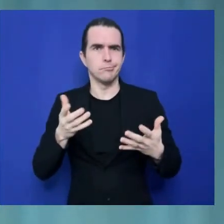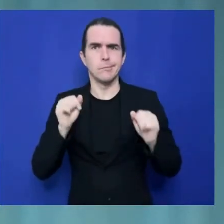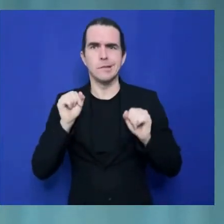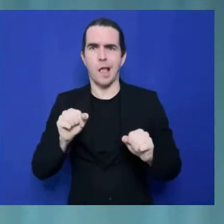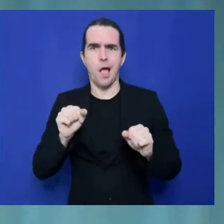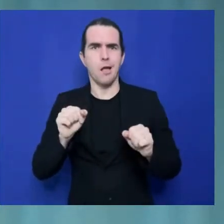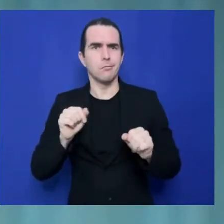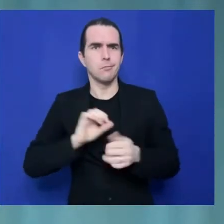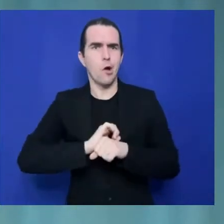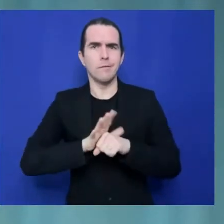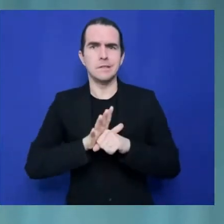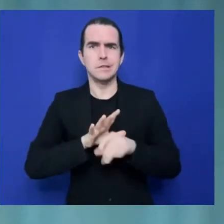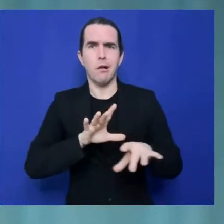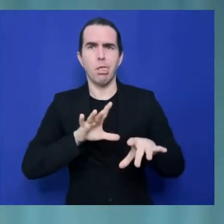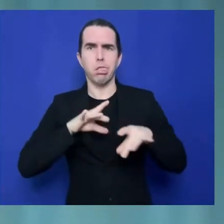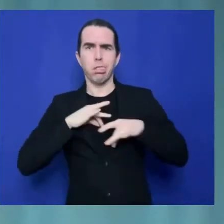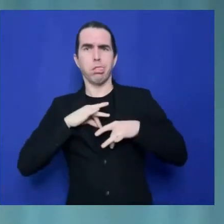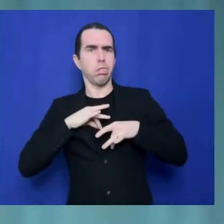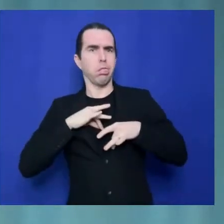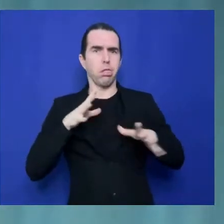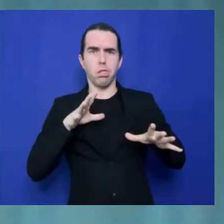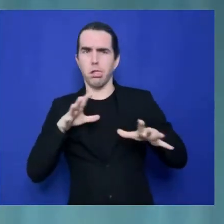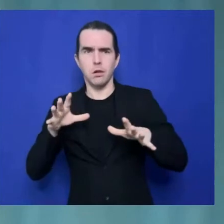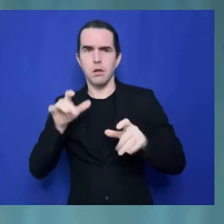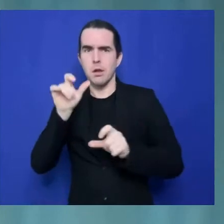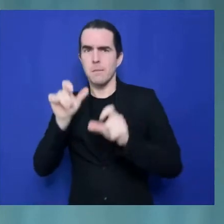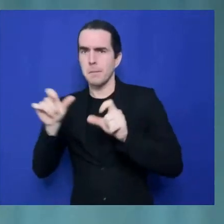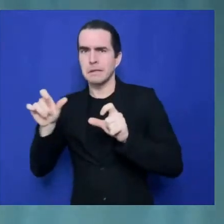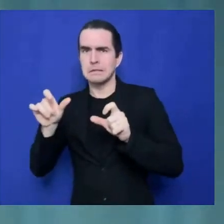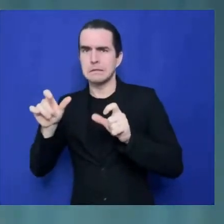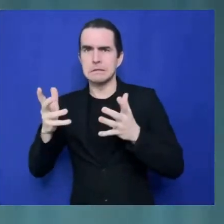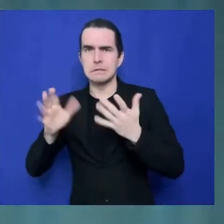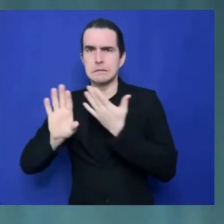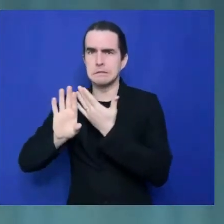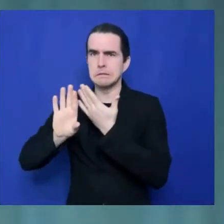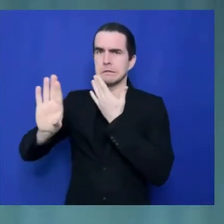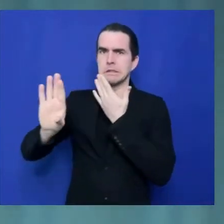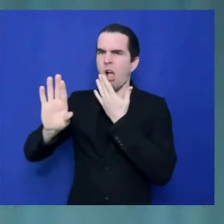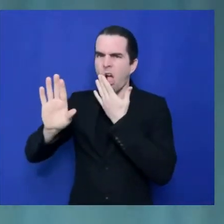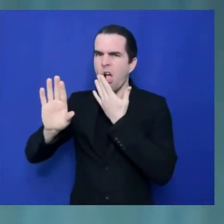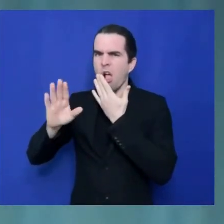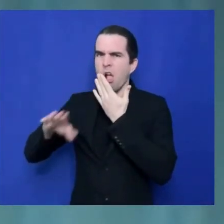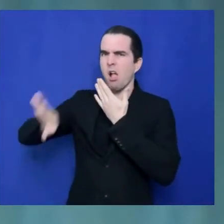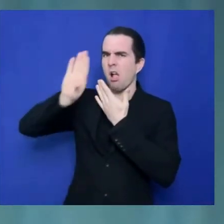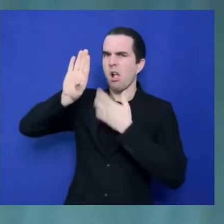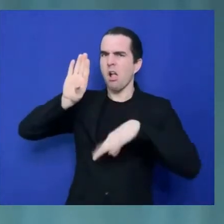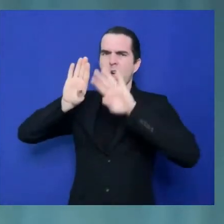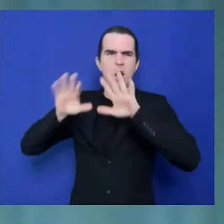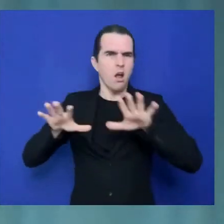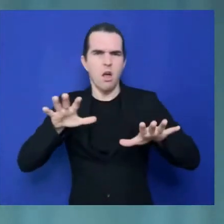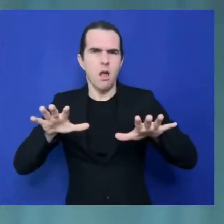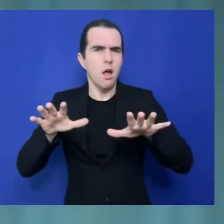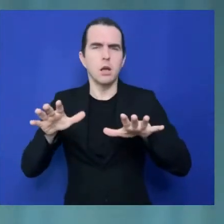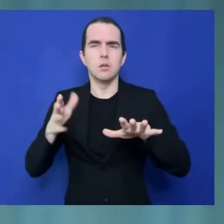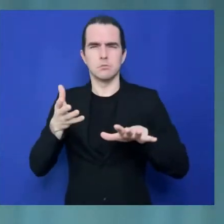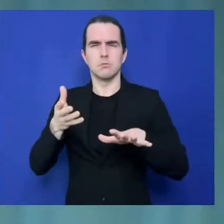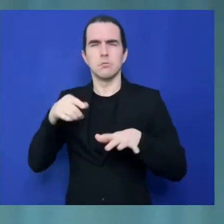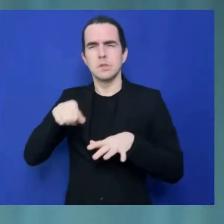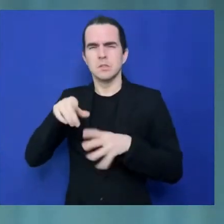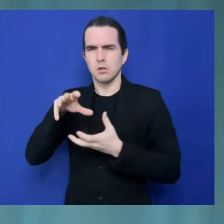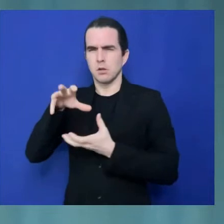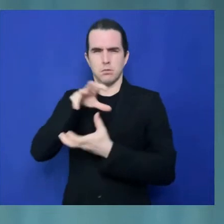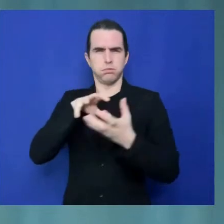projected to return to pre-pandemic growth and output levels even by 2023. This is particularly relevant for people